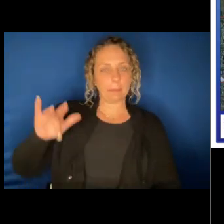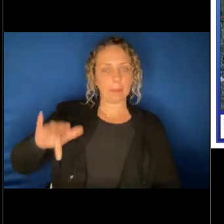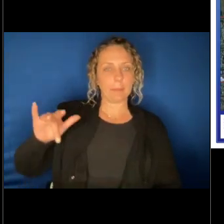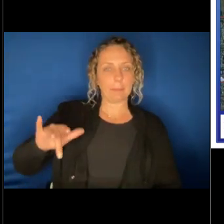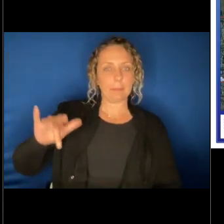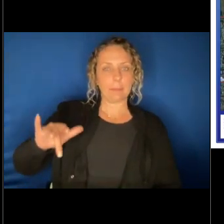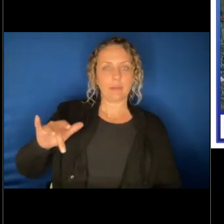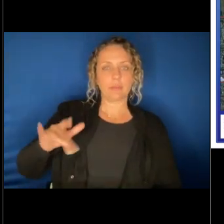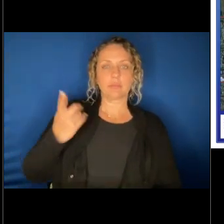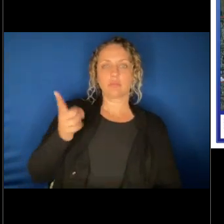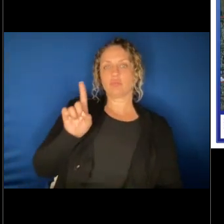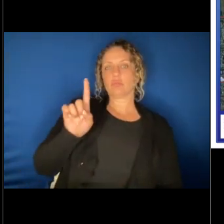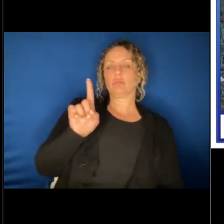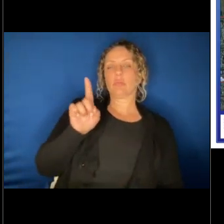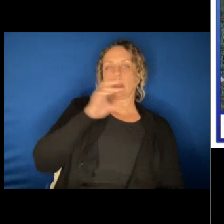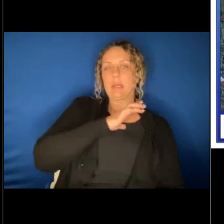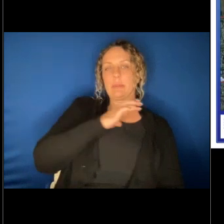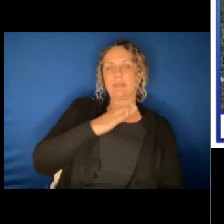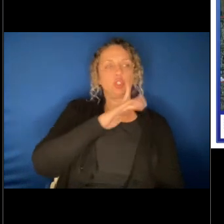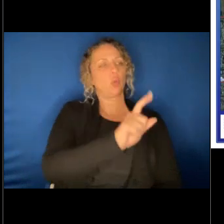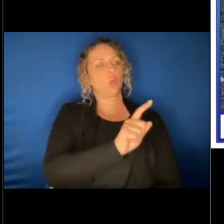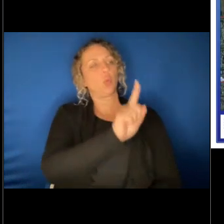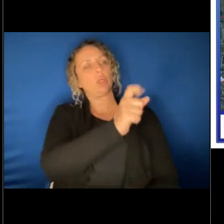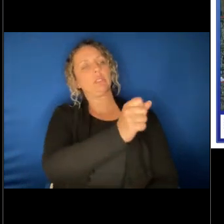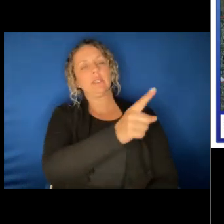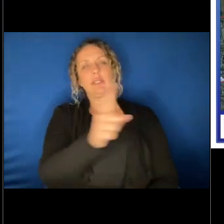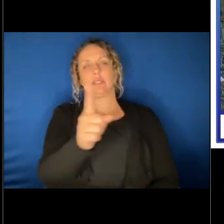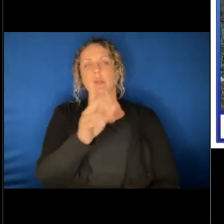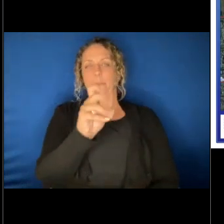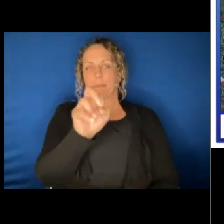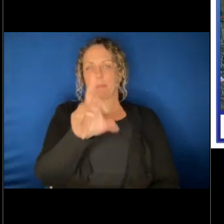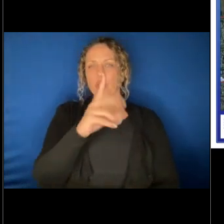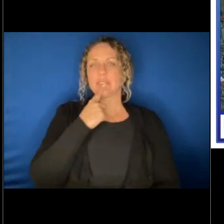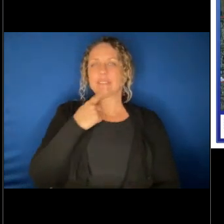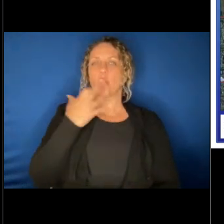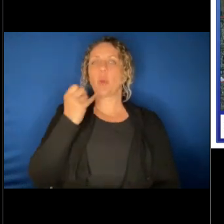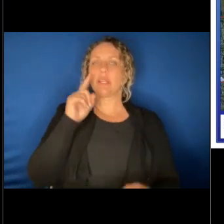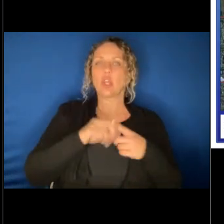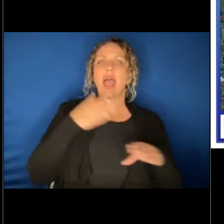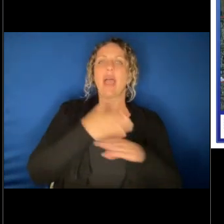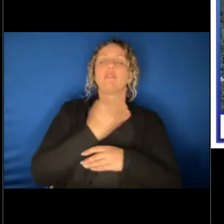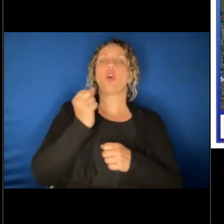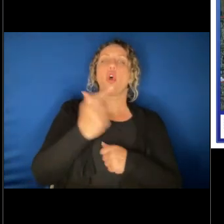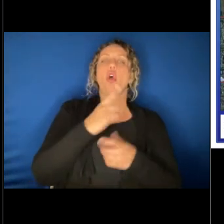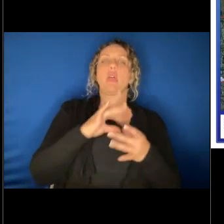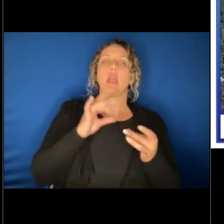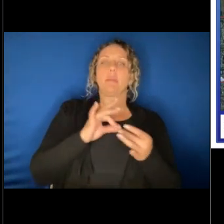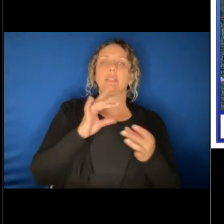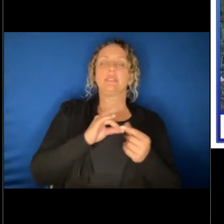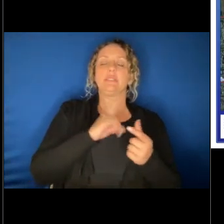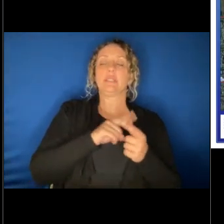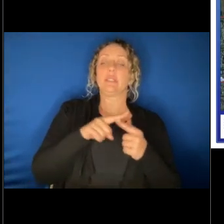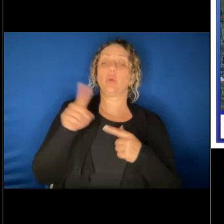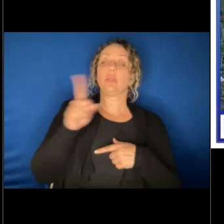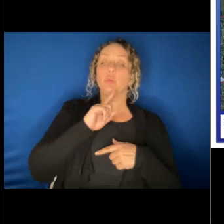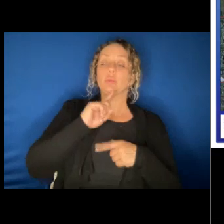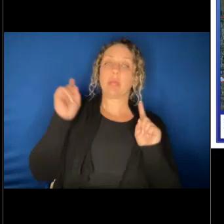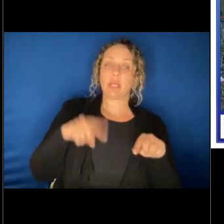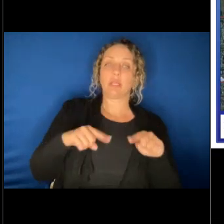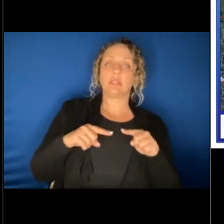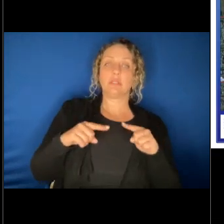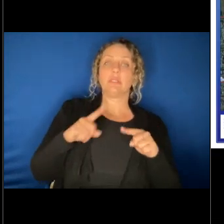Commissioners, 1 second, sir. You know, it is my preference that we wait until after all the comments have been made. So this way, when he responds,